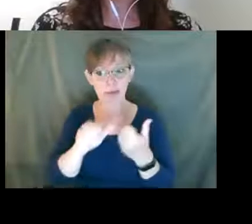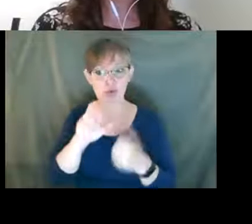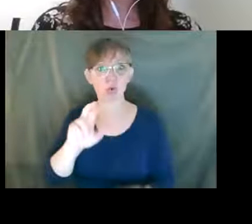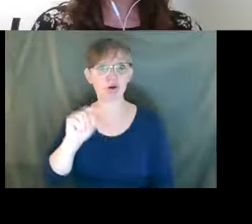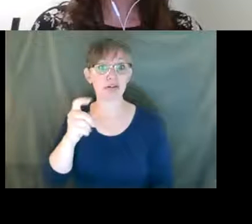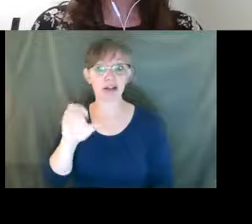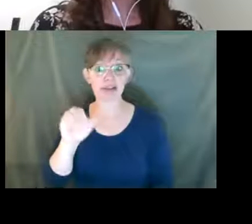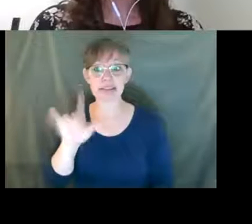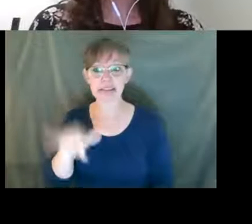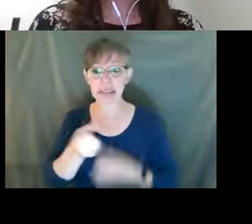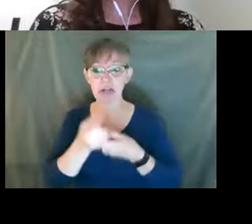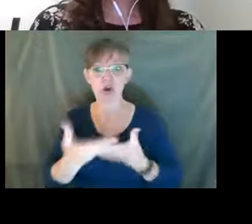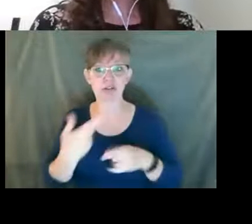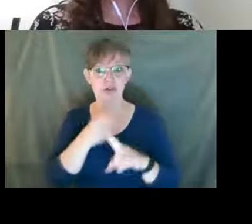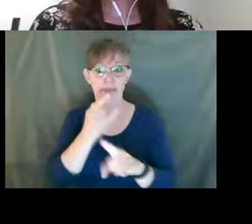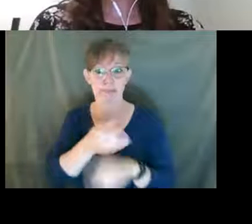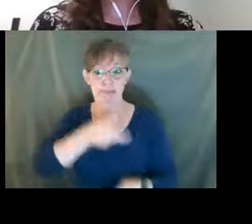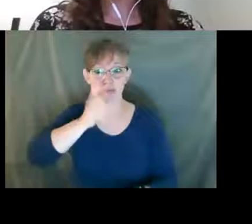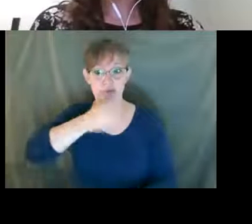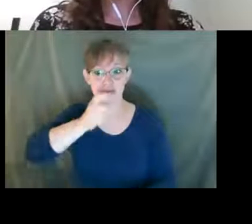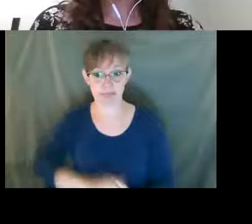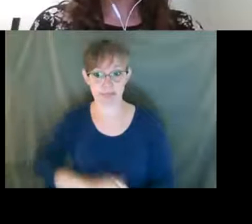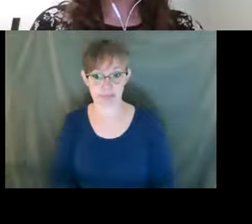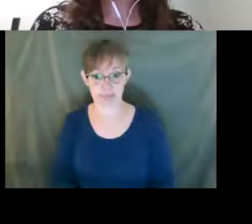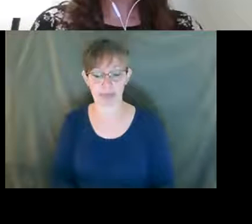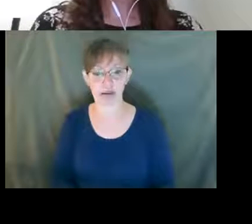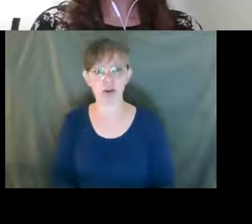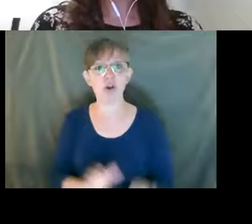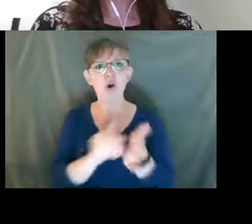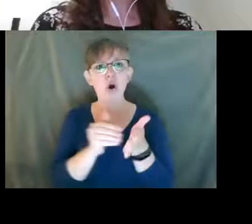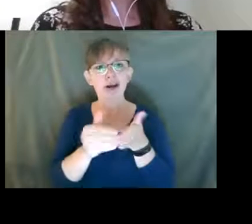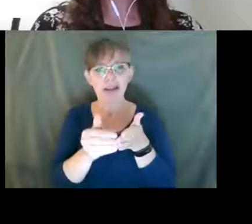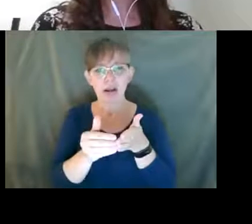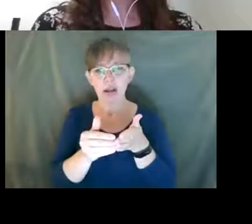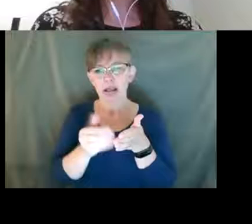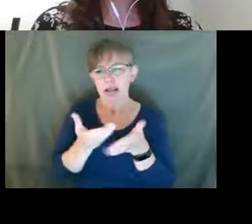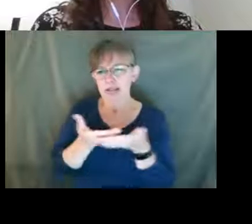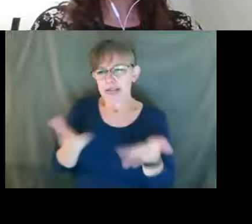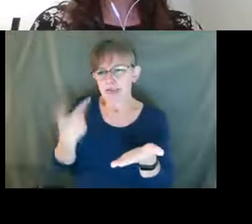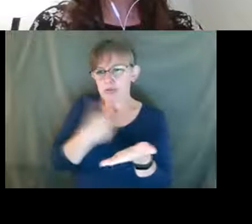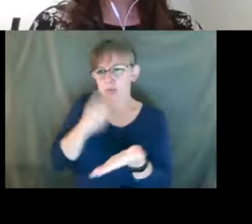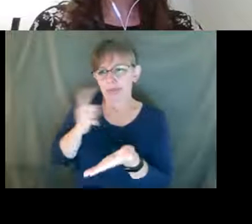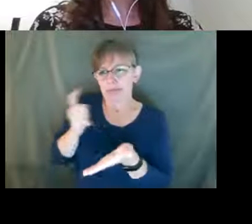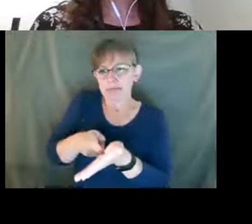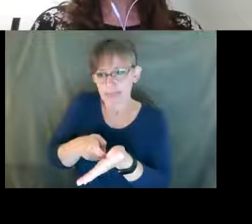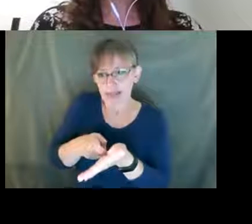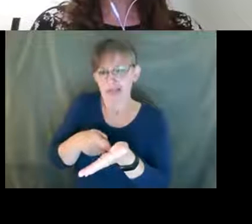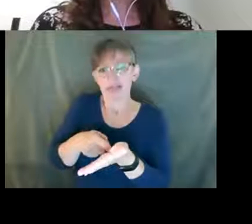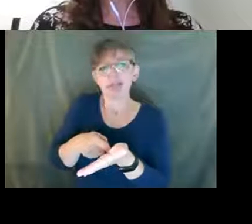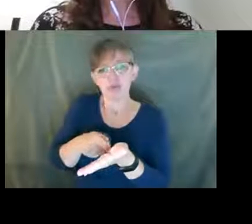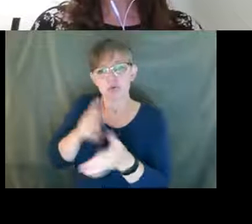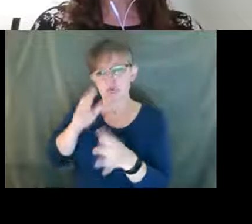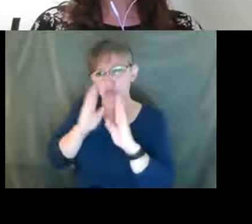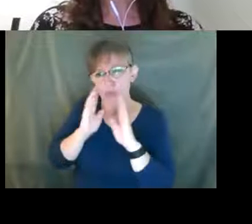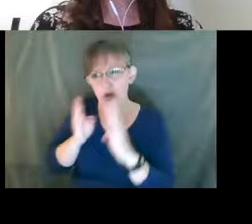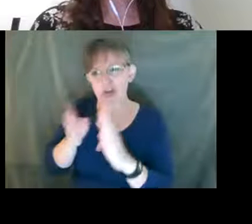drinking. It is often the symptoms that grab our attention and get treated, while the underlying